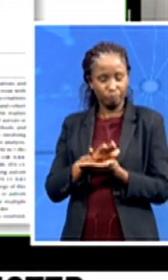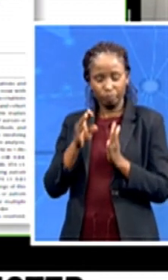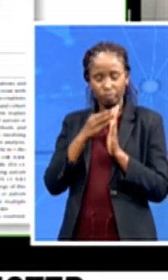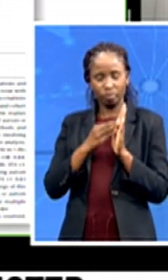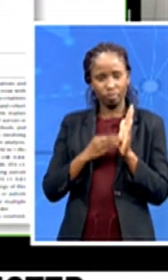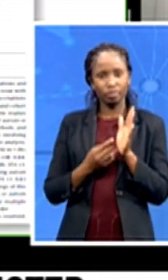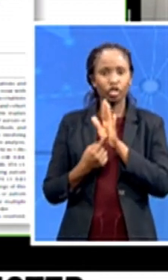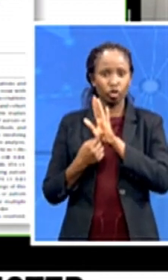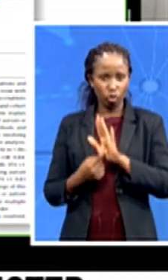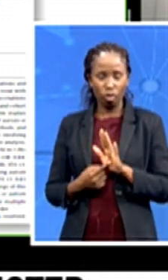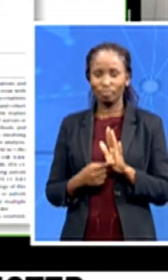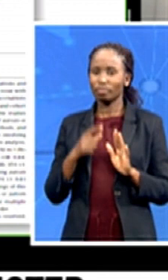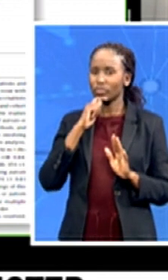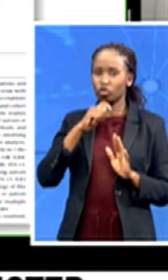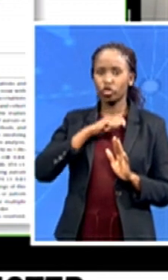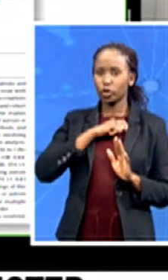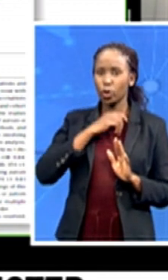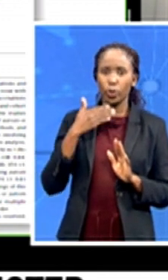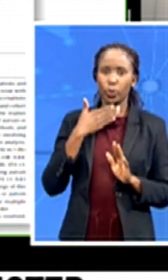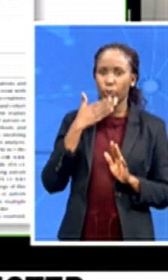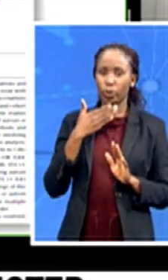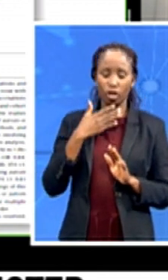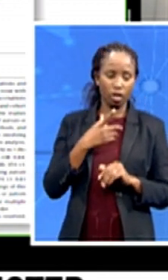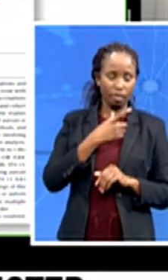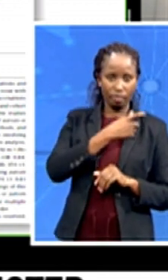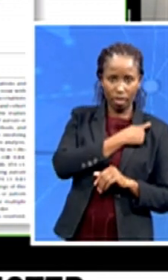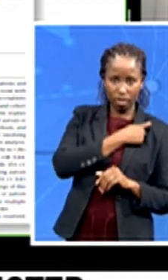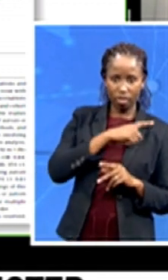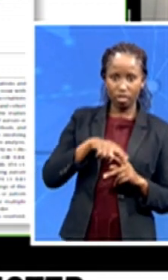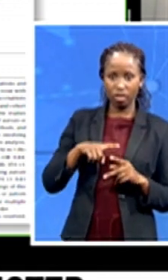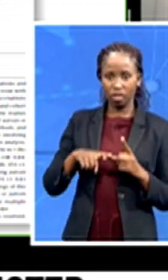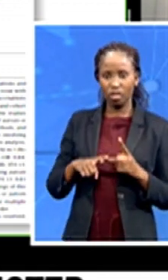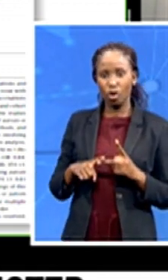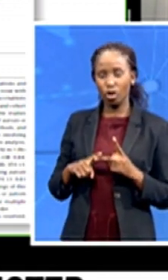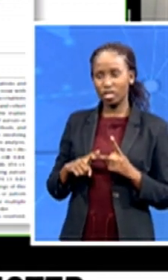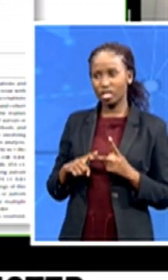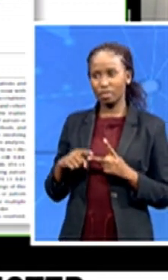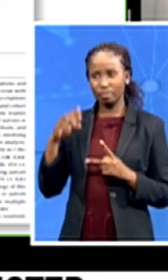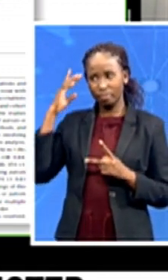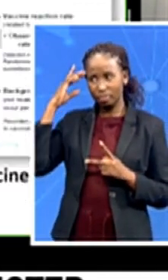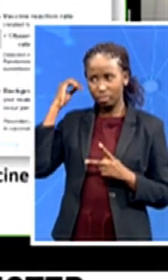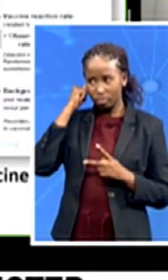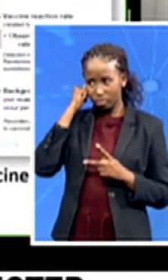between vaccination and autism. And this is just one of the examples of a meta-analysis.